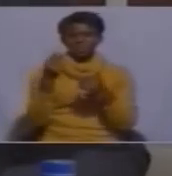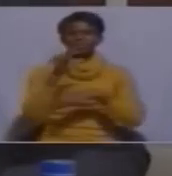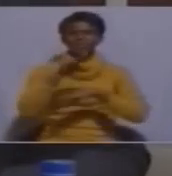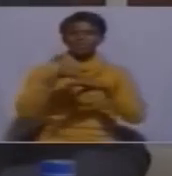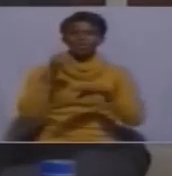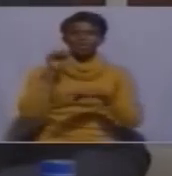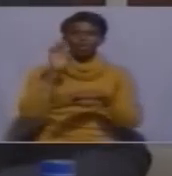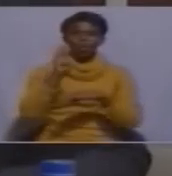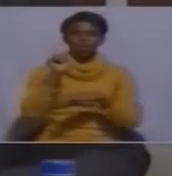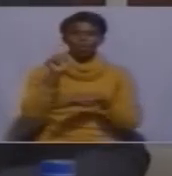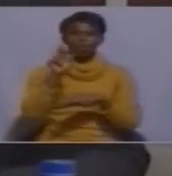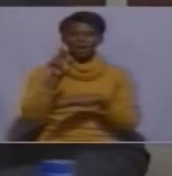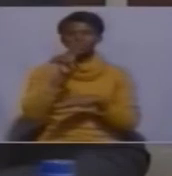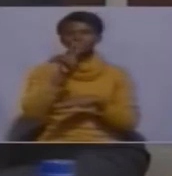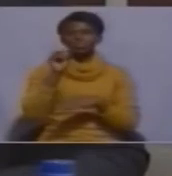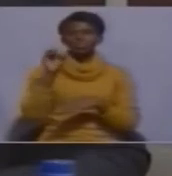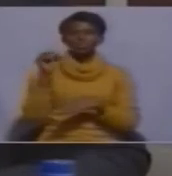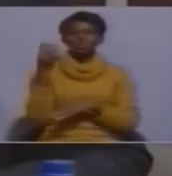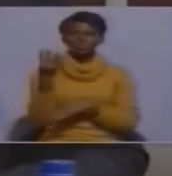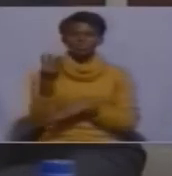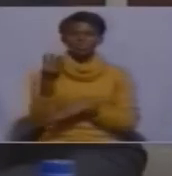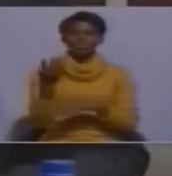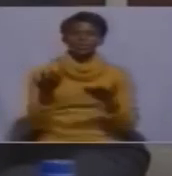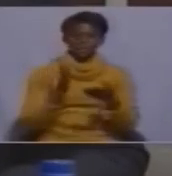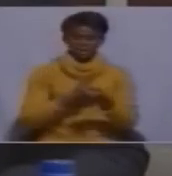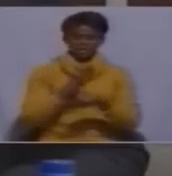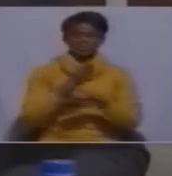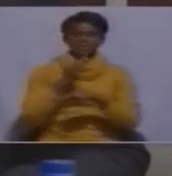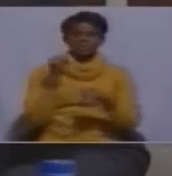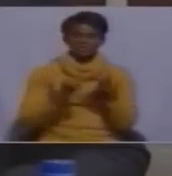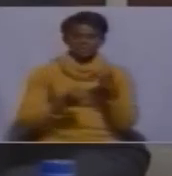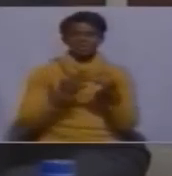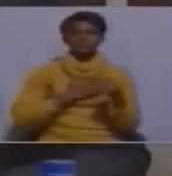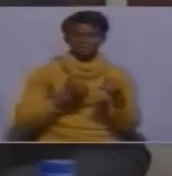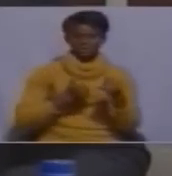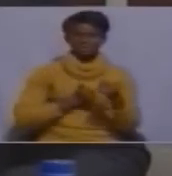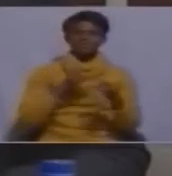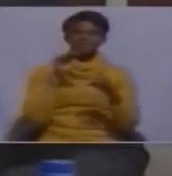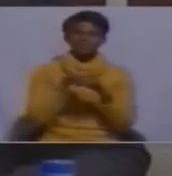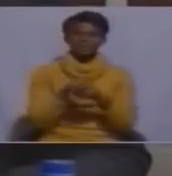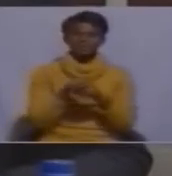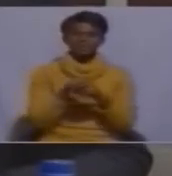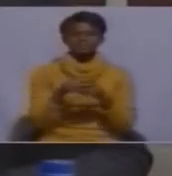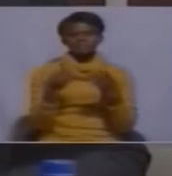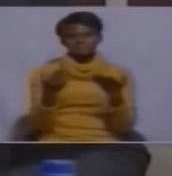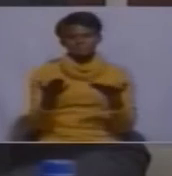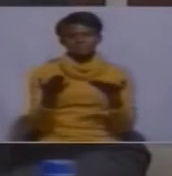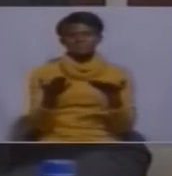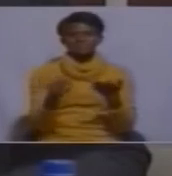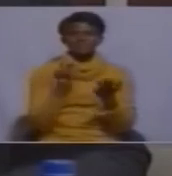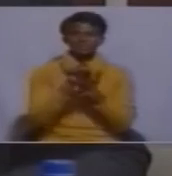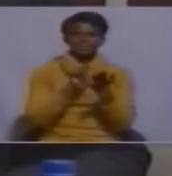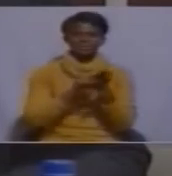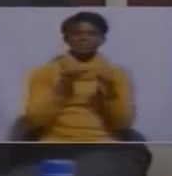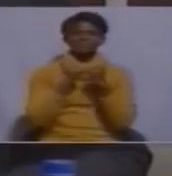in 2004. Yeah, and then thereafter, I've been involved in the affairs of the Law Association of